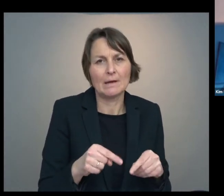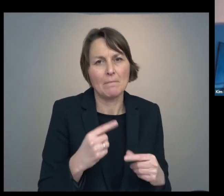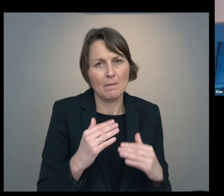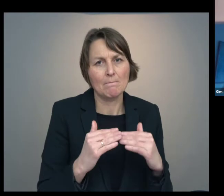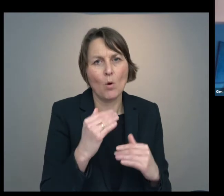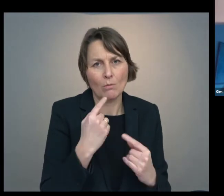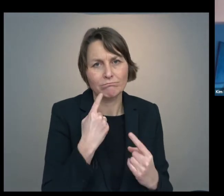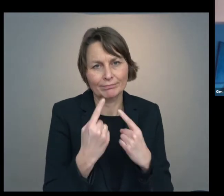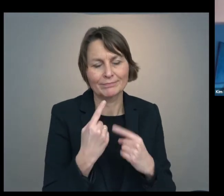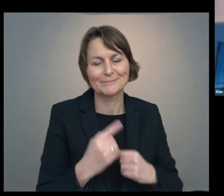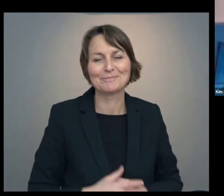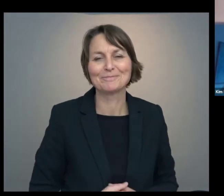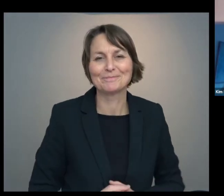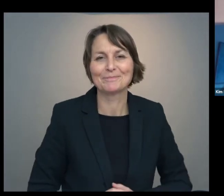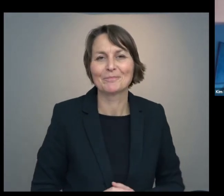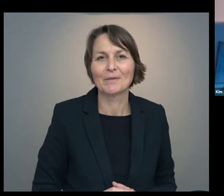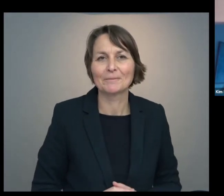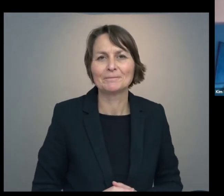for this